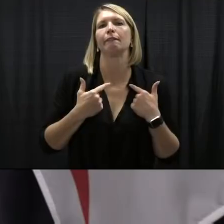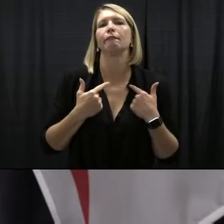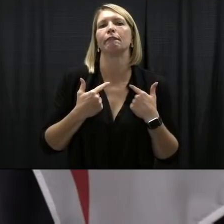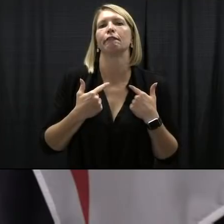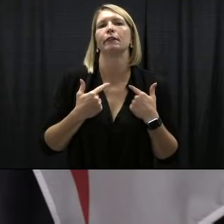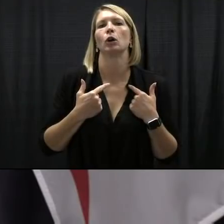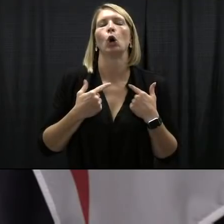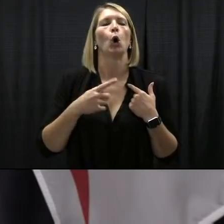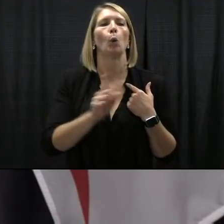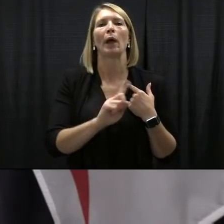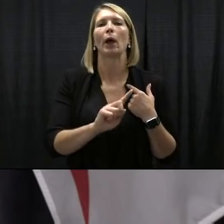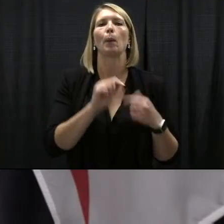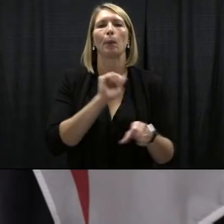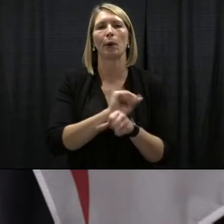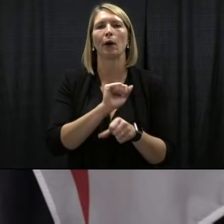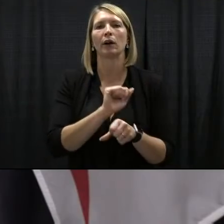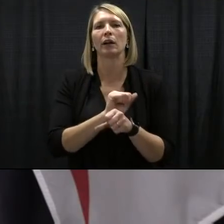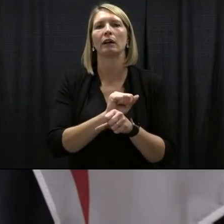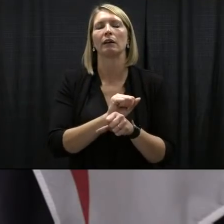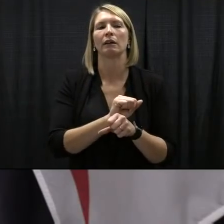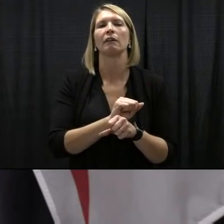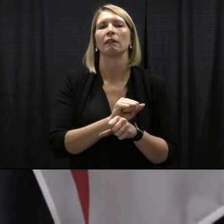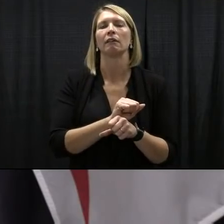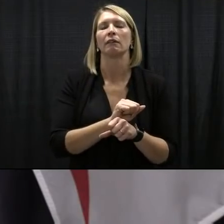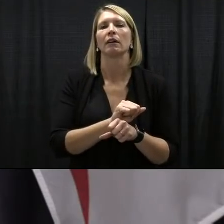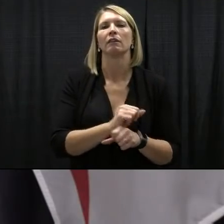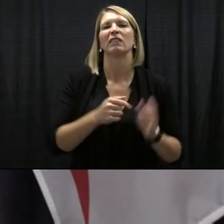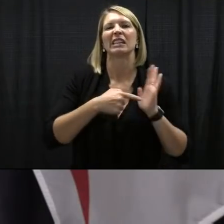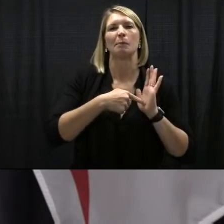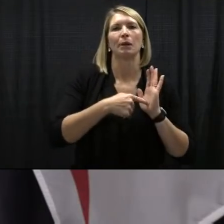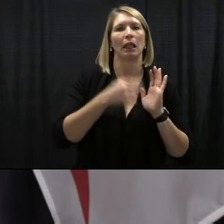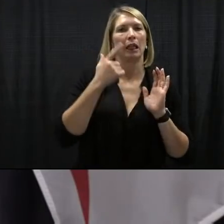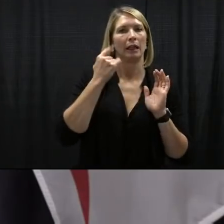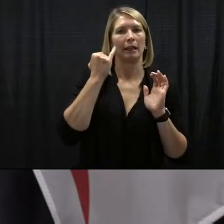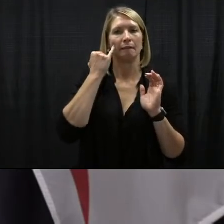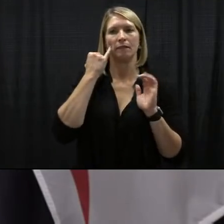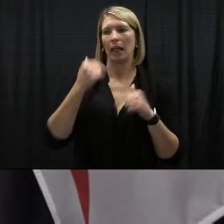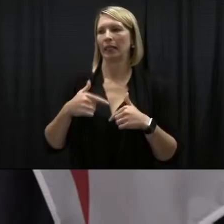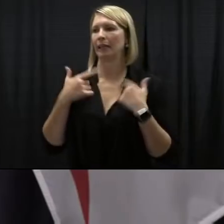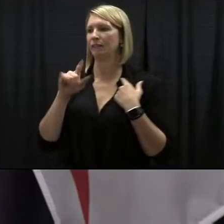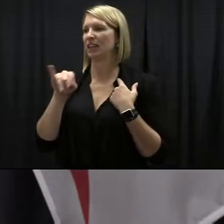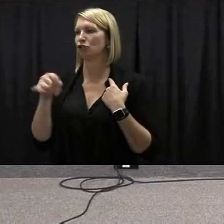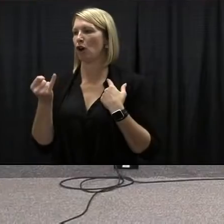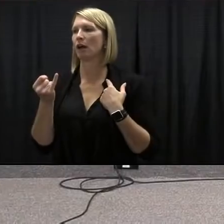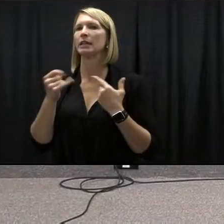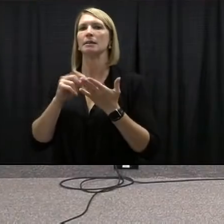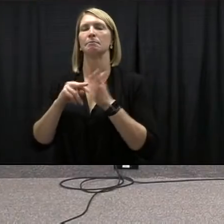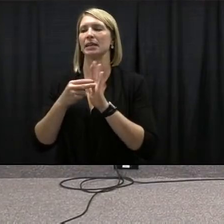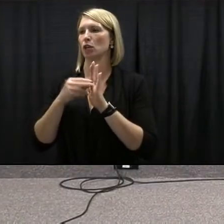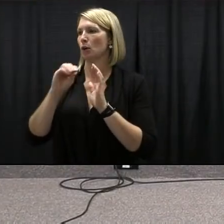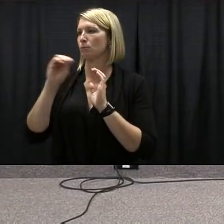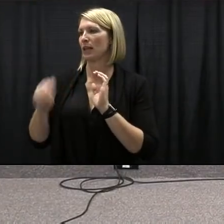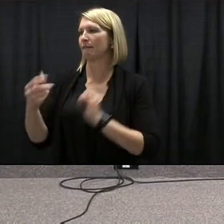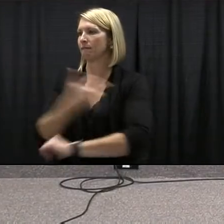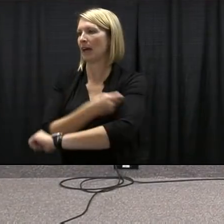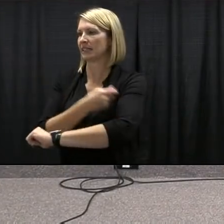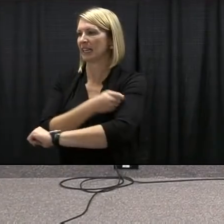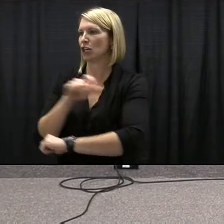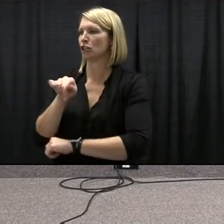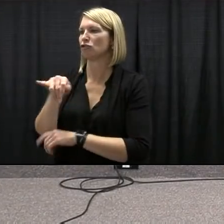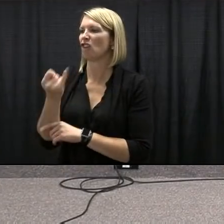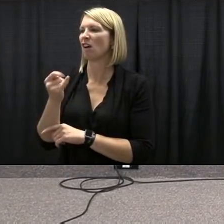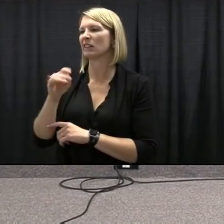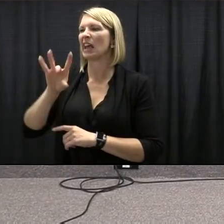using when we're trying to consider some of the decisions we might need to make. But it's safe to say, Minister, that within the regional